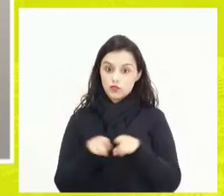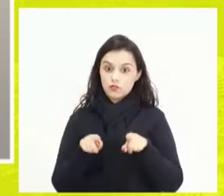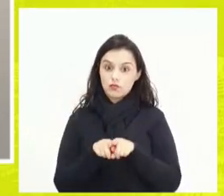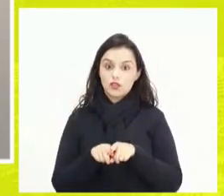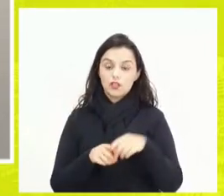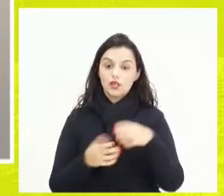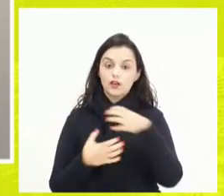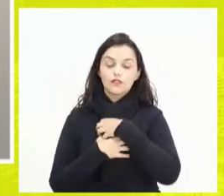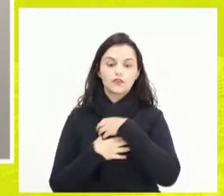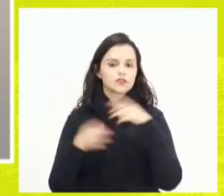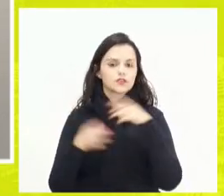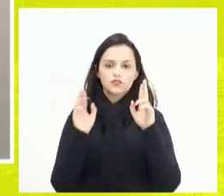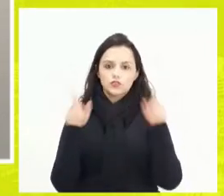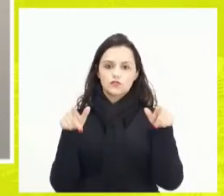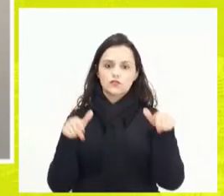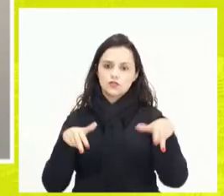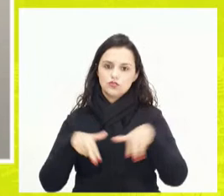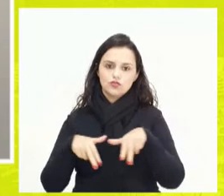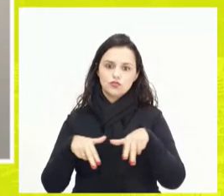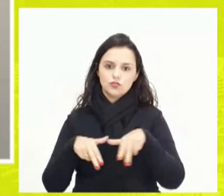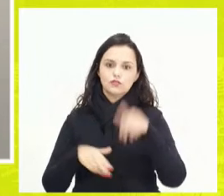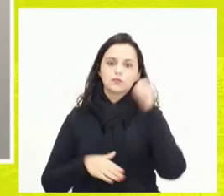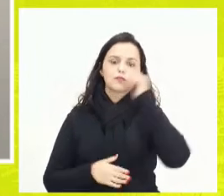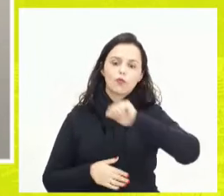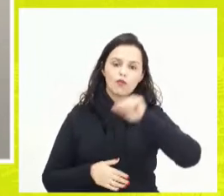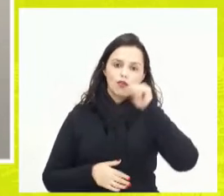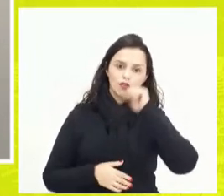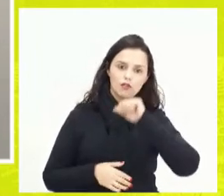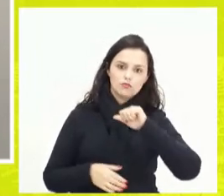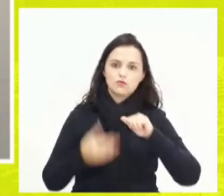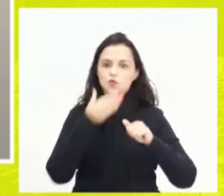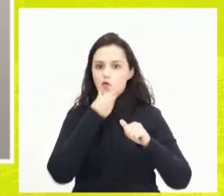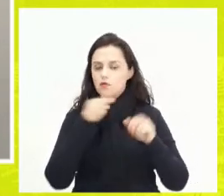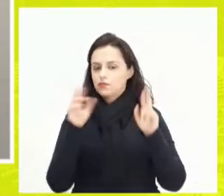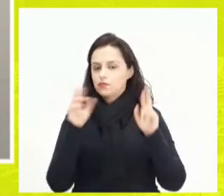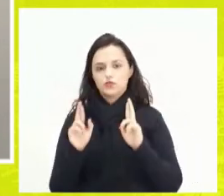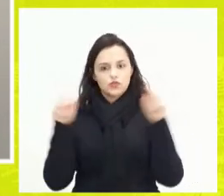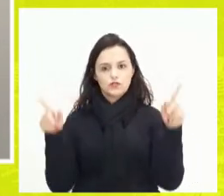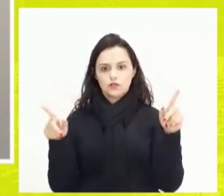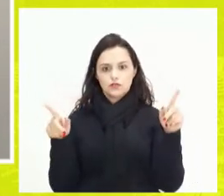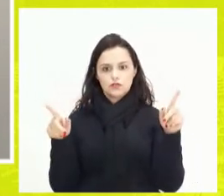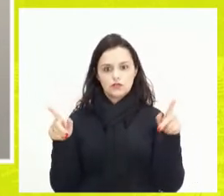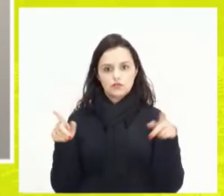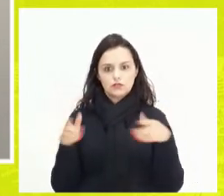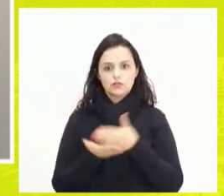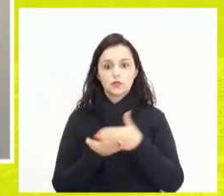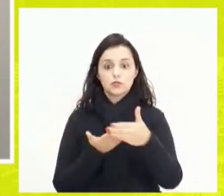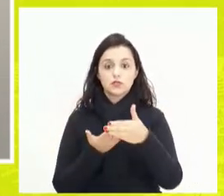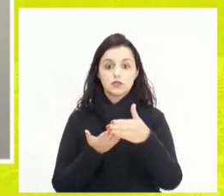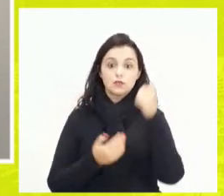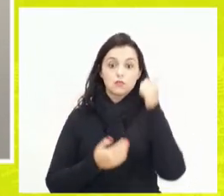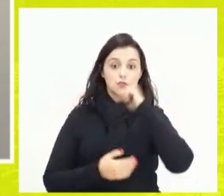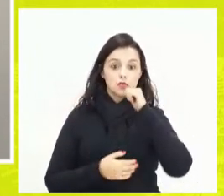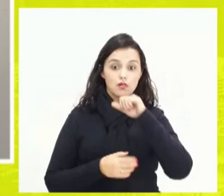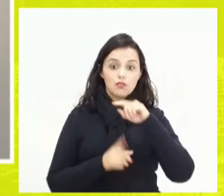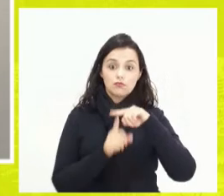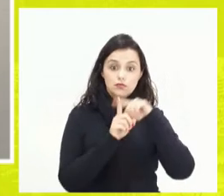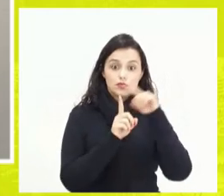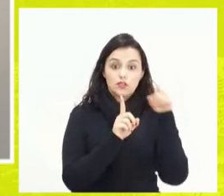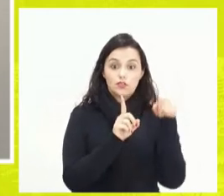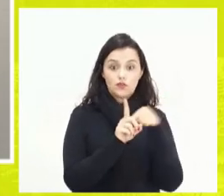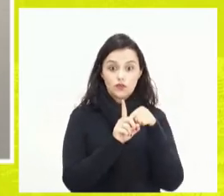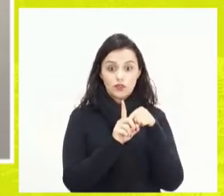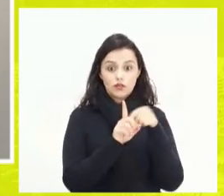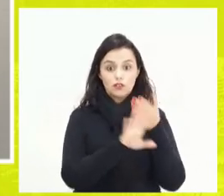insistent here and it's really different between men and women starting from motherhood